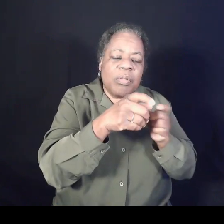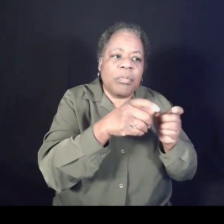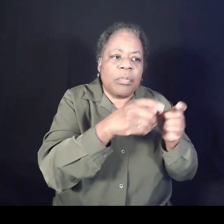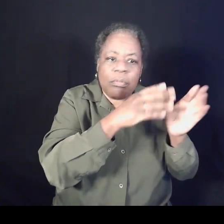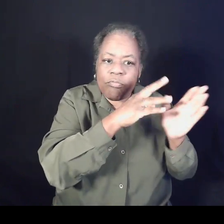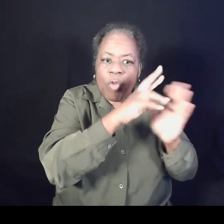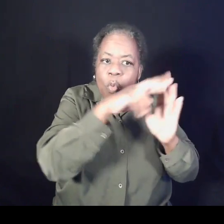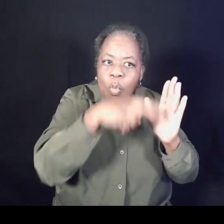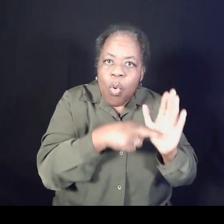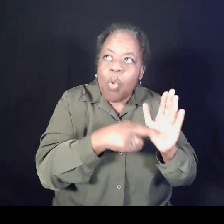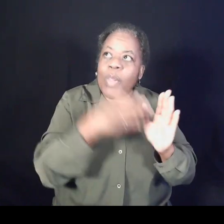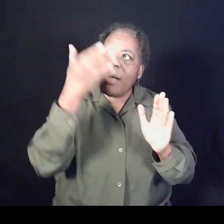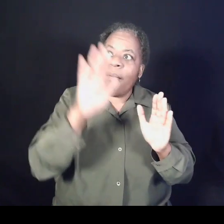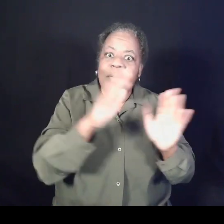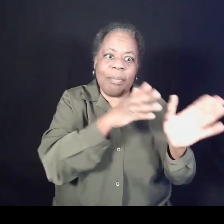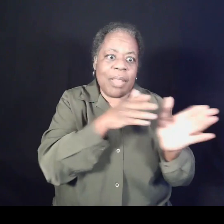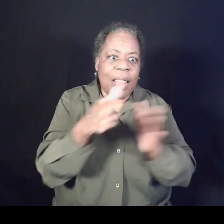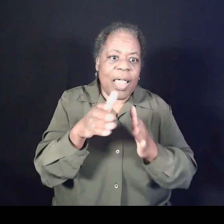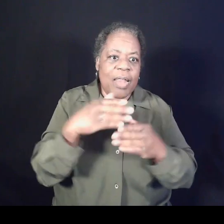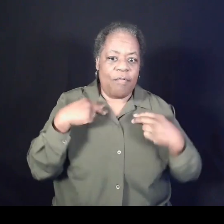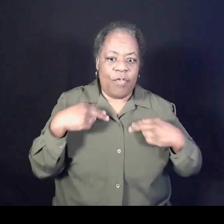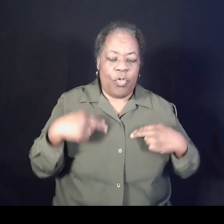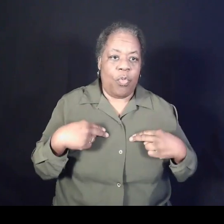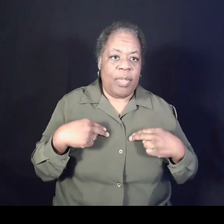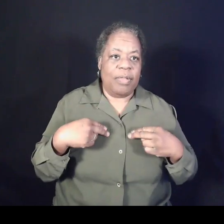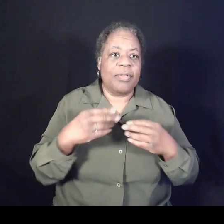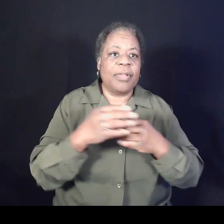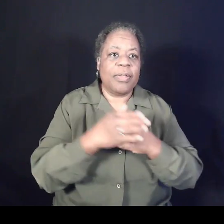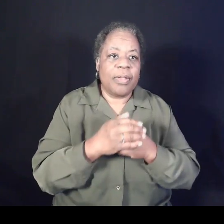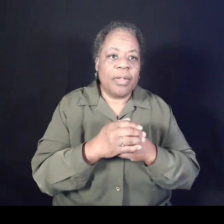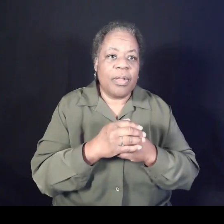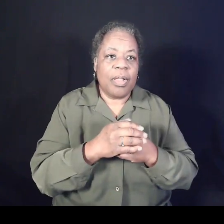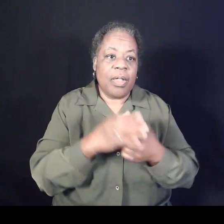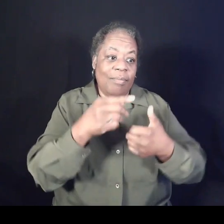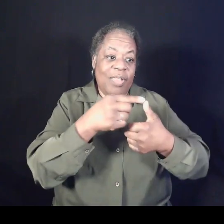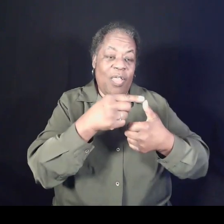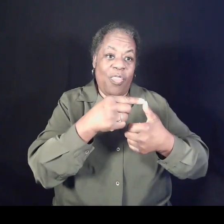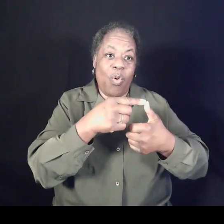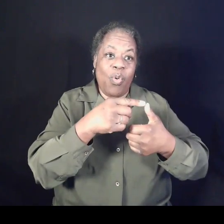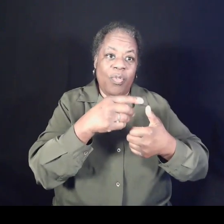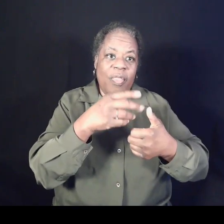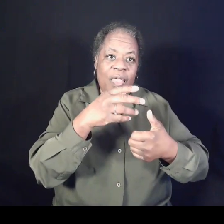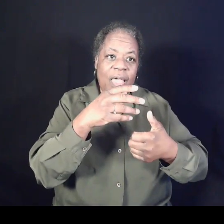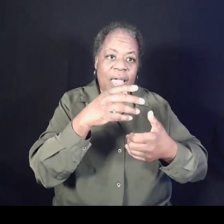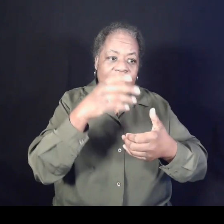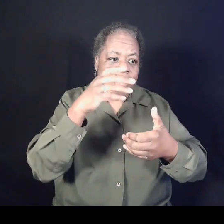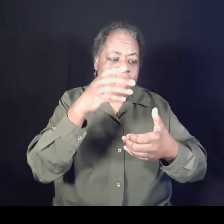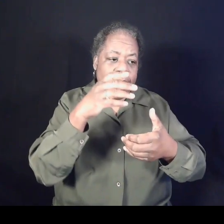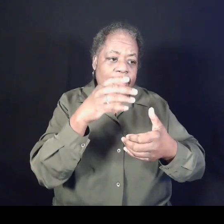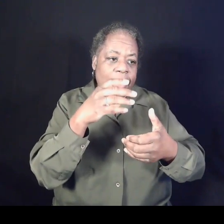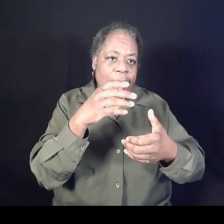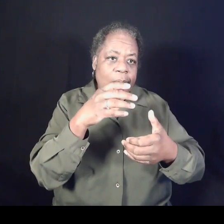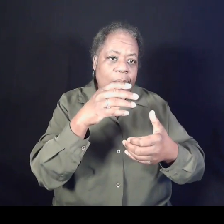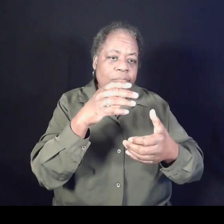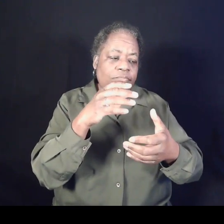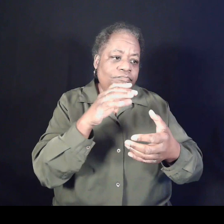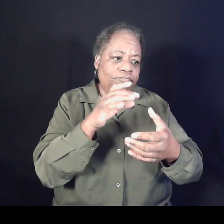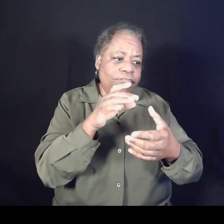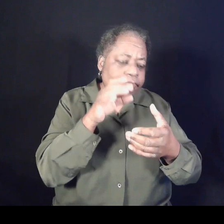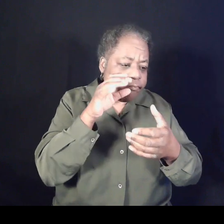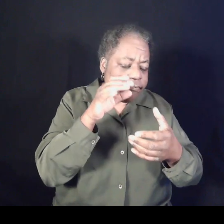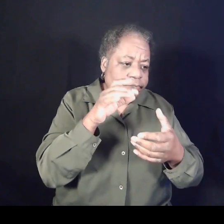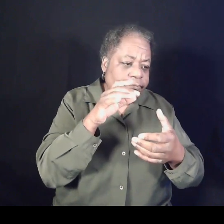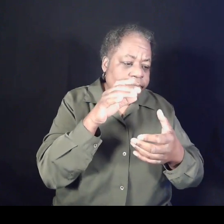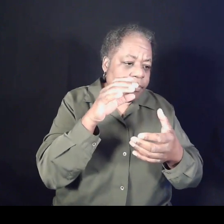for humankind. So those who hold to this view would argue that Israel deserves our unwavering